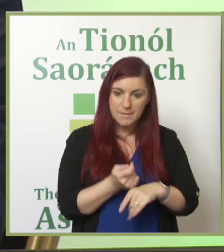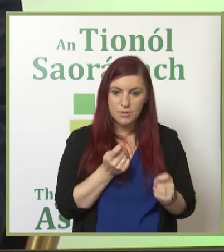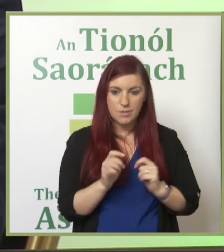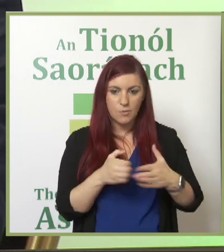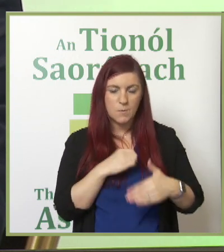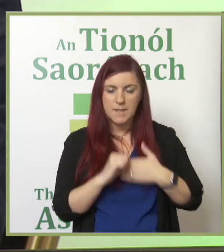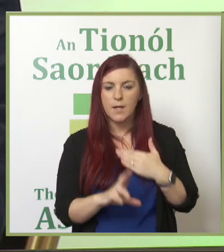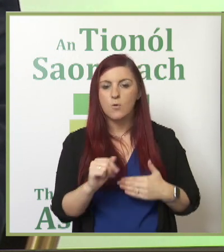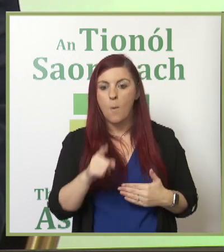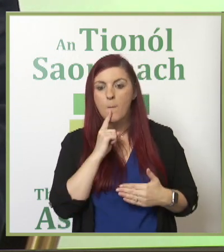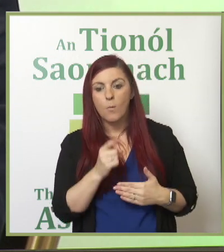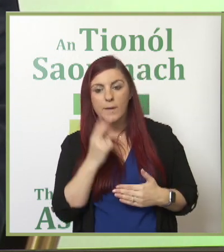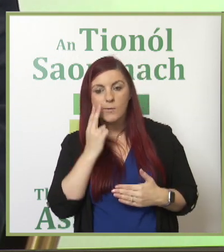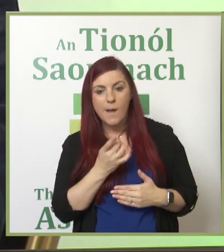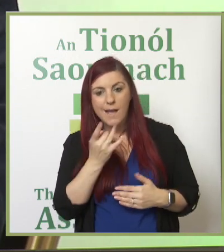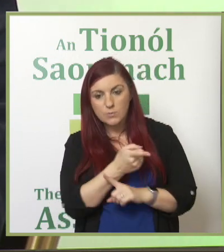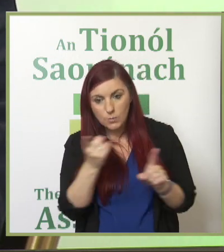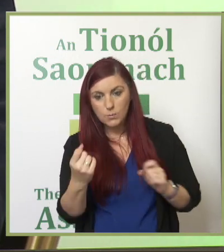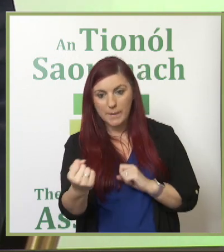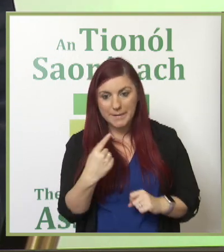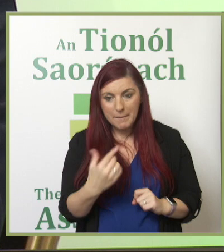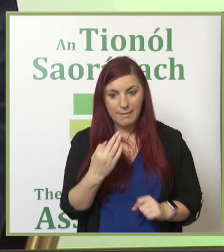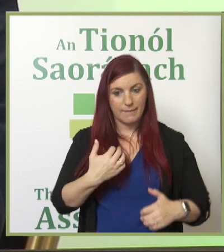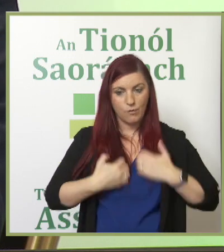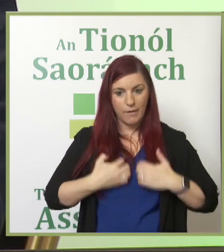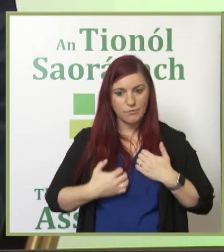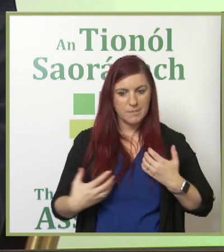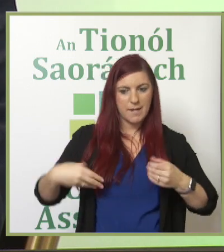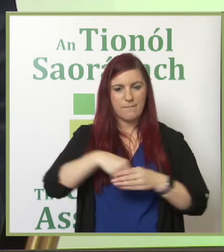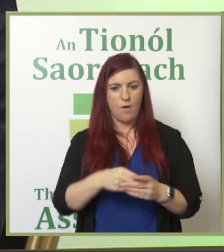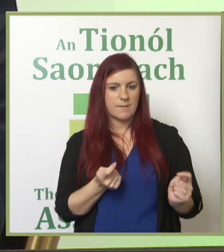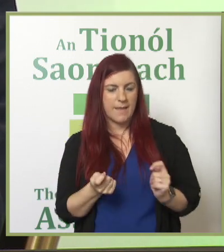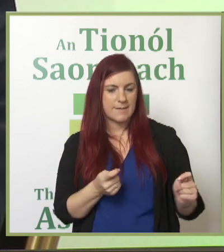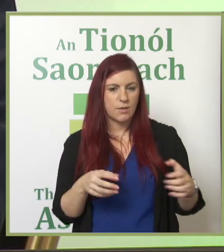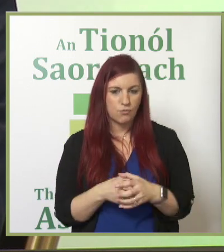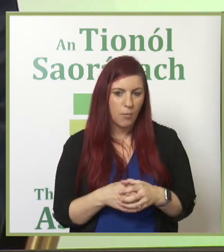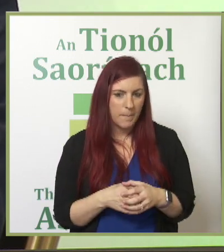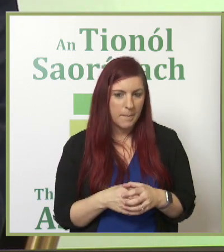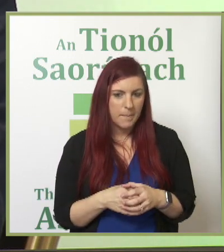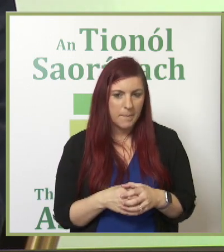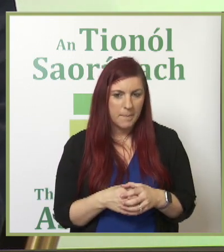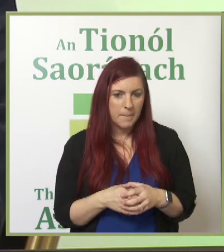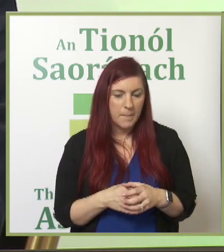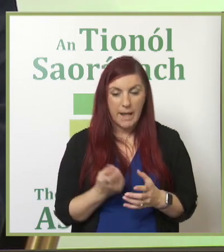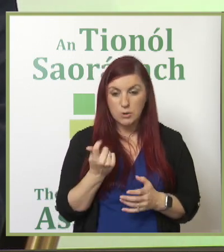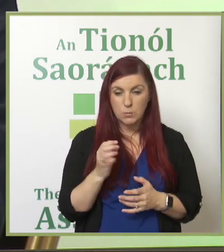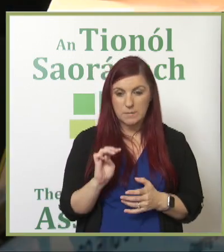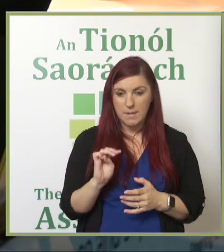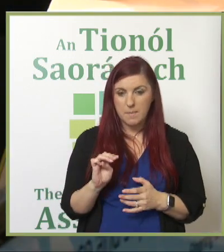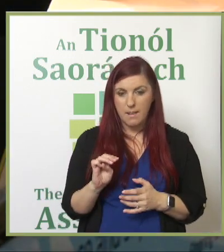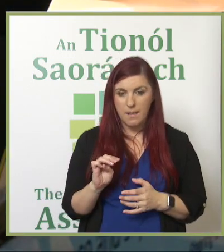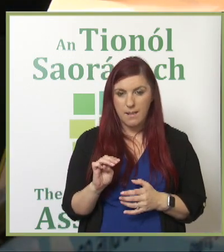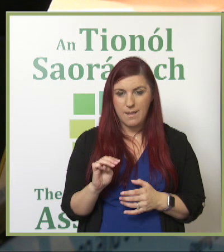to send us an email as soon as you wish, but we'd like to have the steering group in place